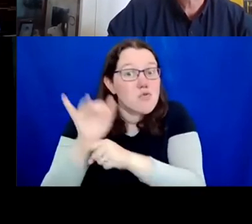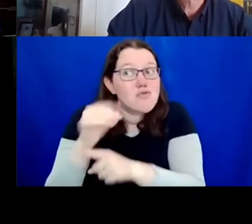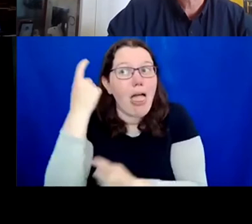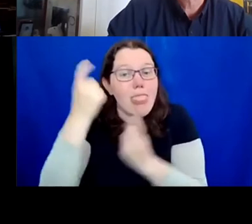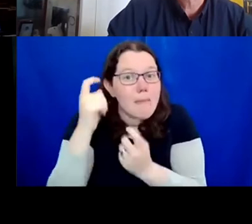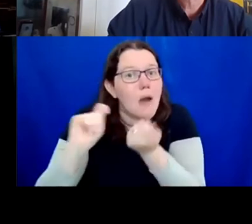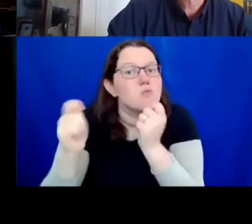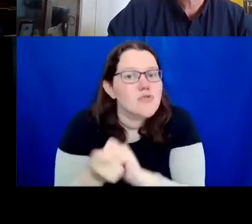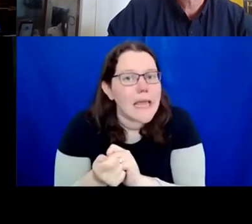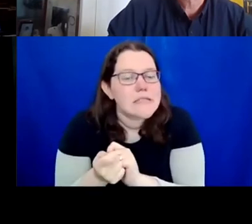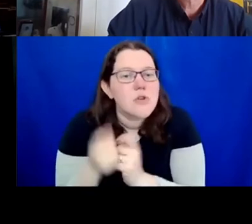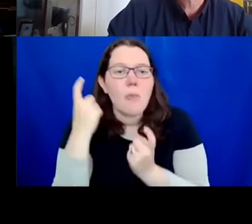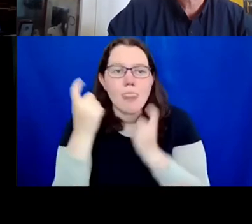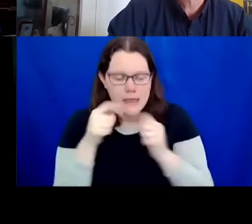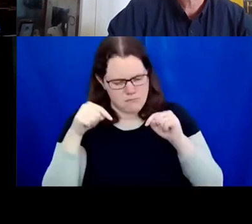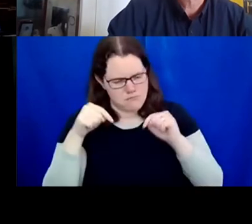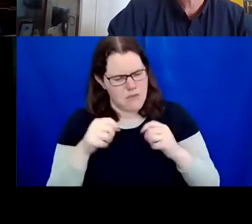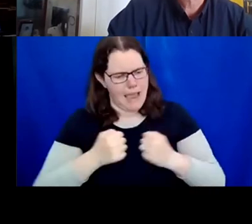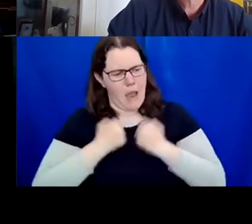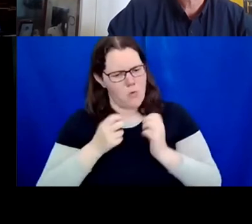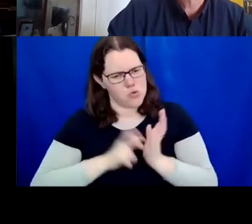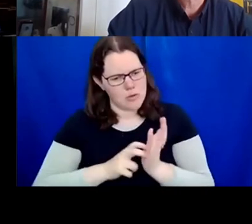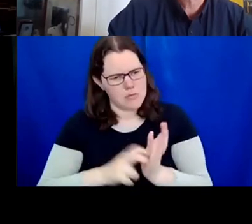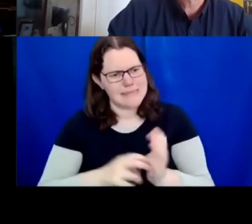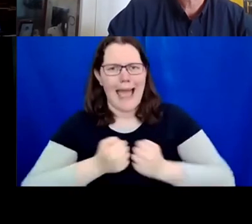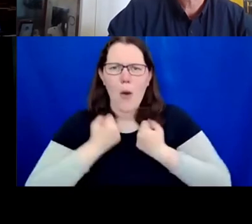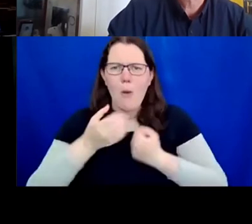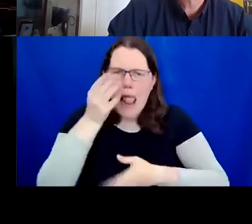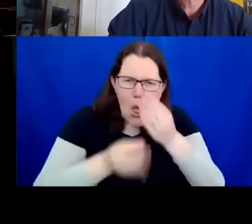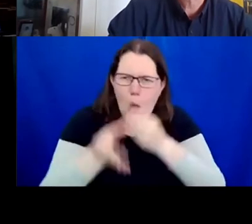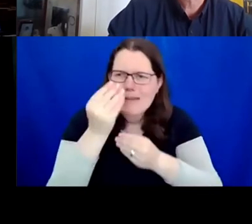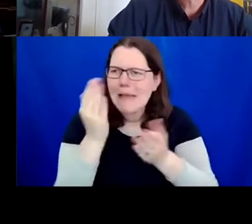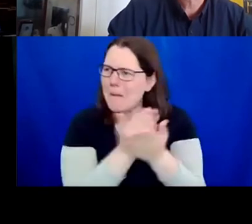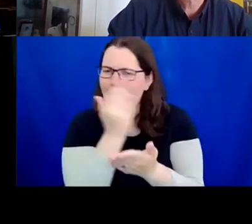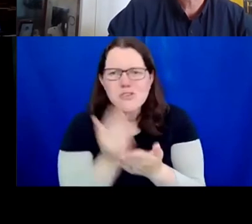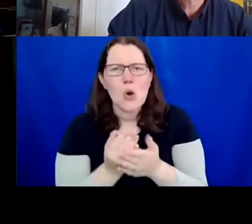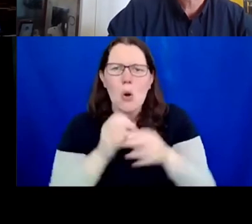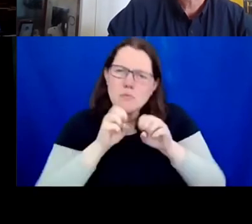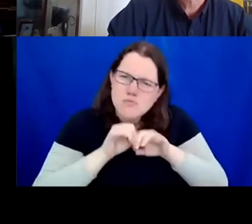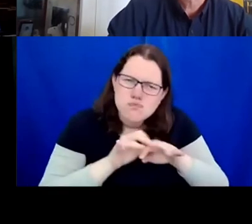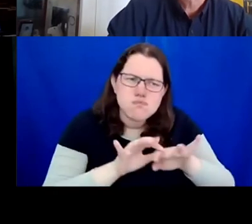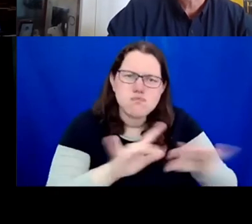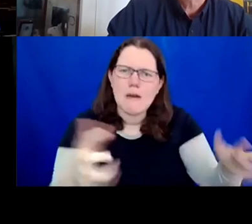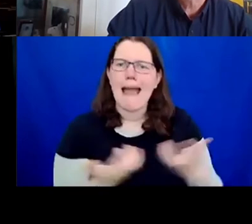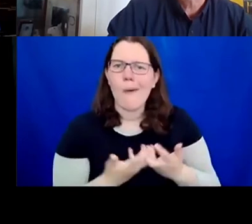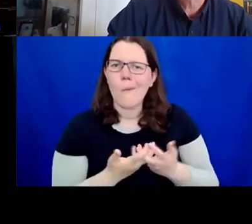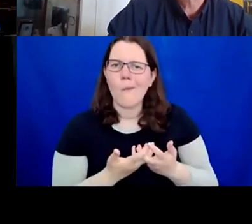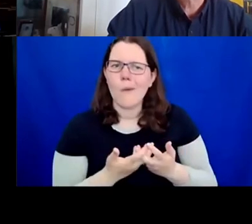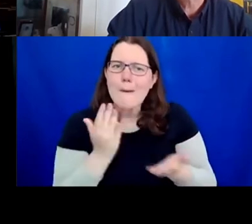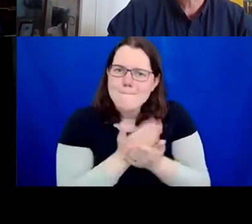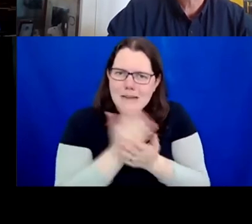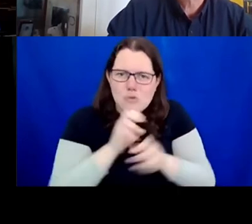how we share that learning more widely with the sector, as part of a formative process. So I think there is definitely something